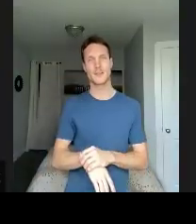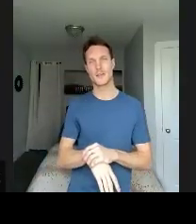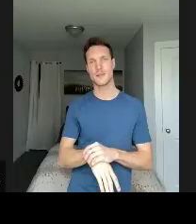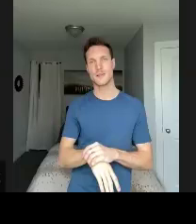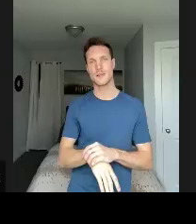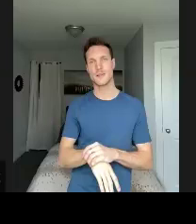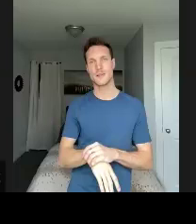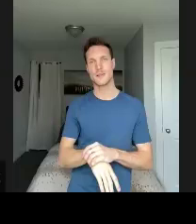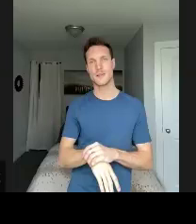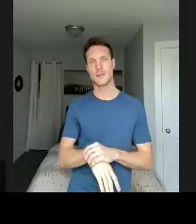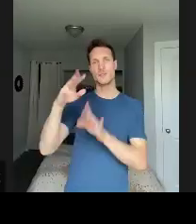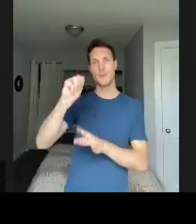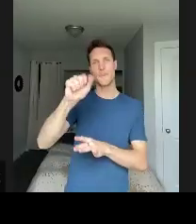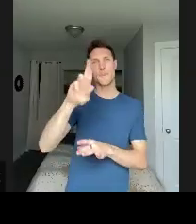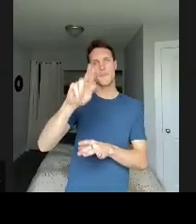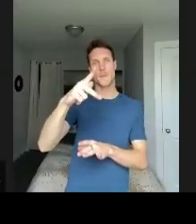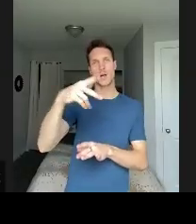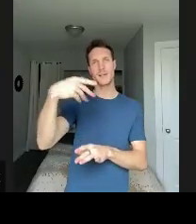Ditzler if you have any questions around that.